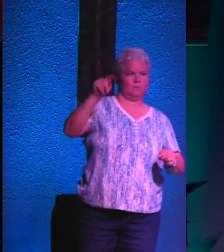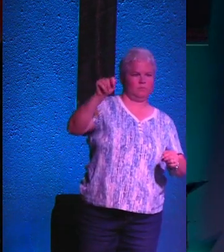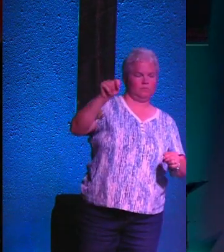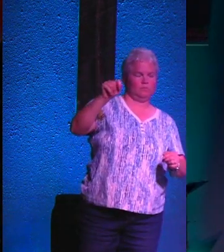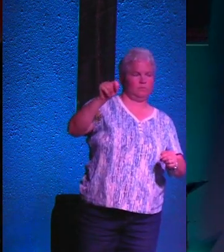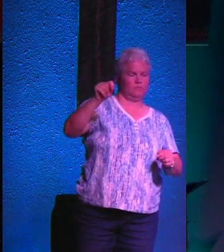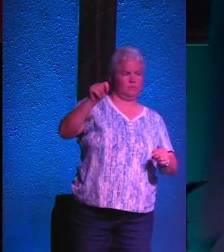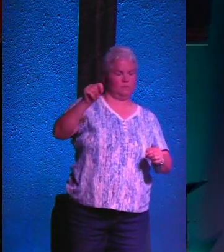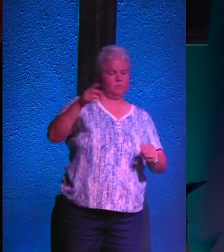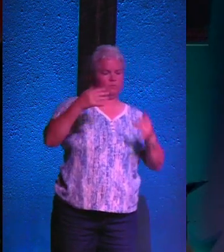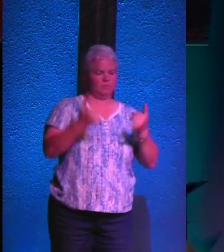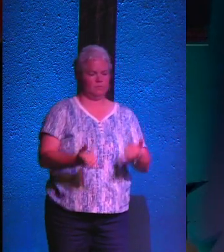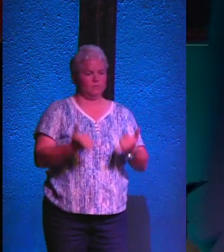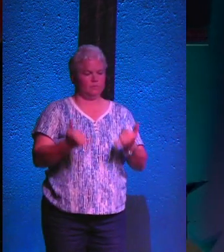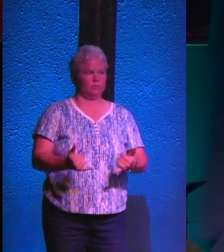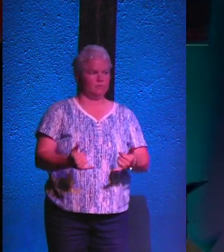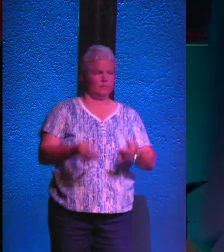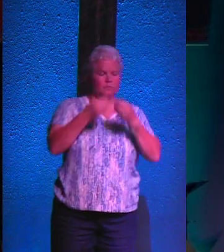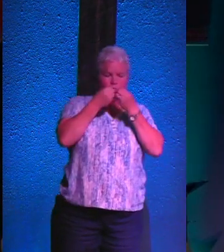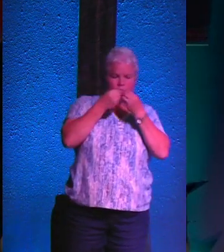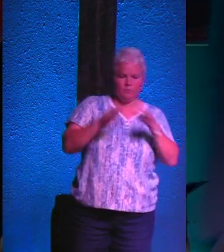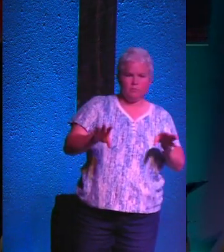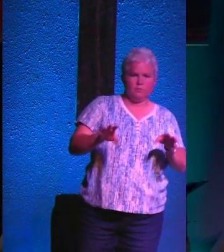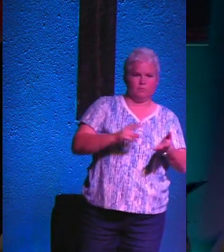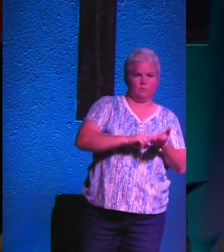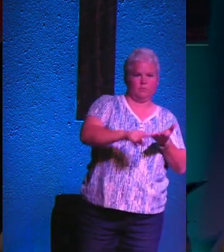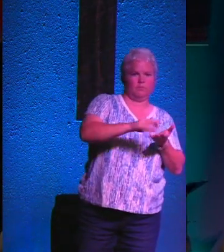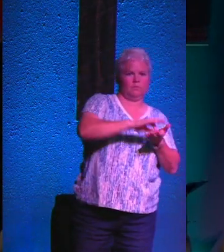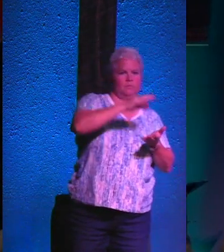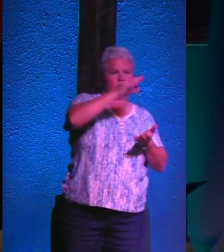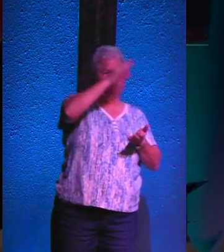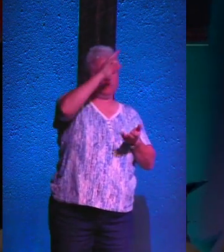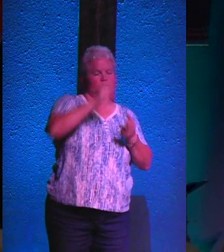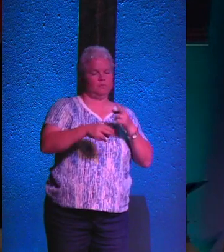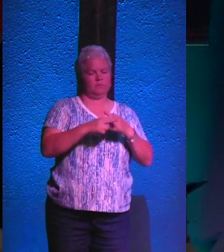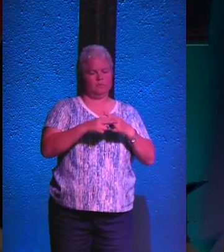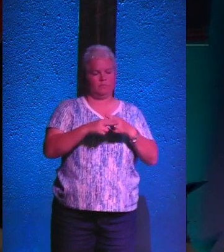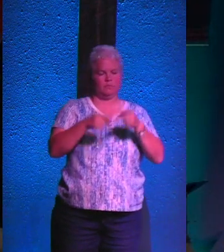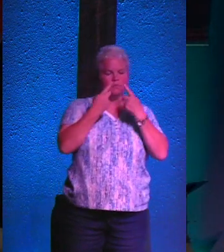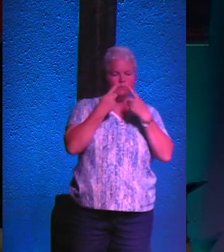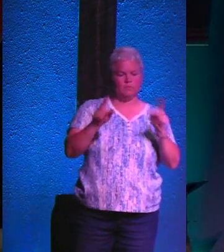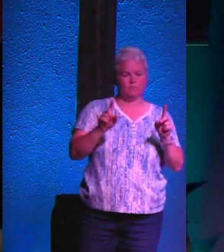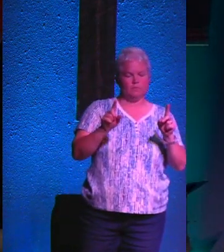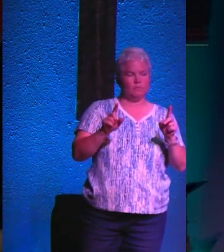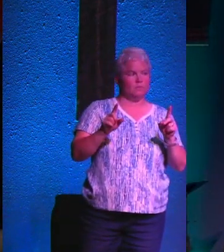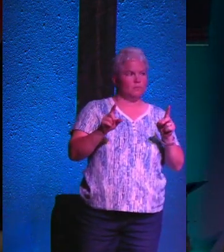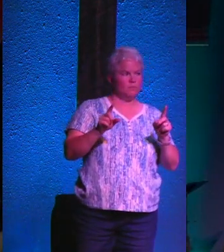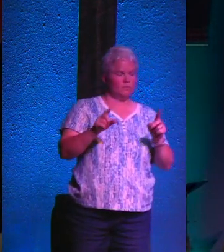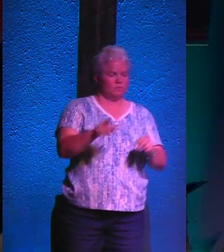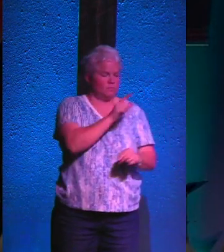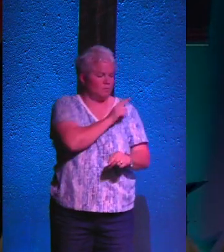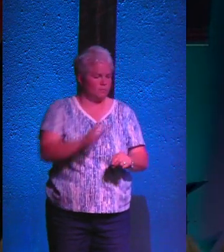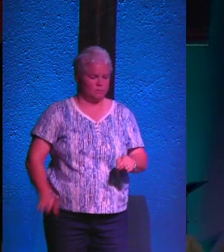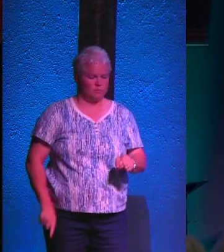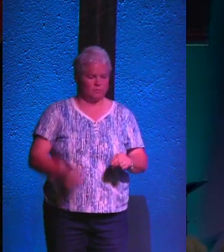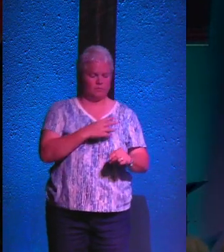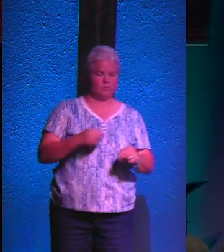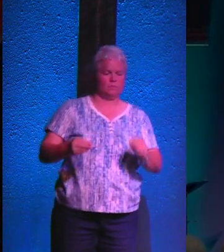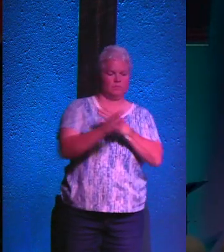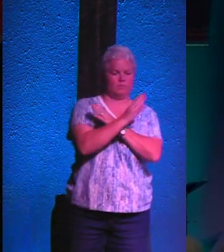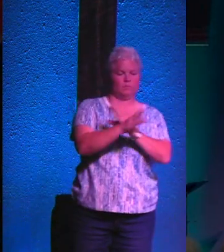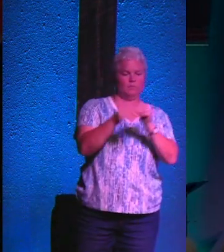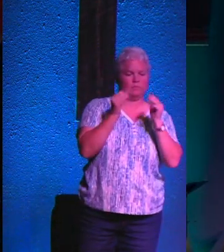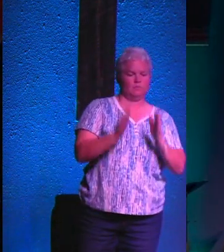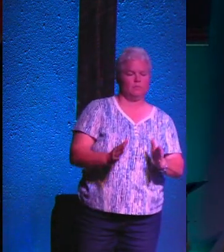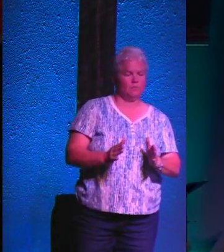upon us. So today, we bless your holy name. We proclaim you as Lord and Savior, not just